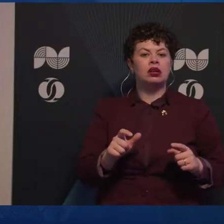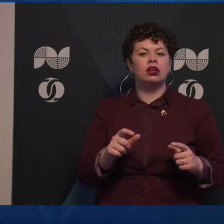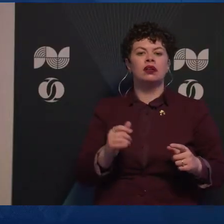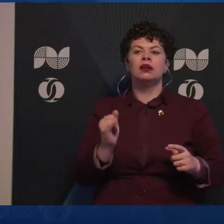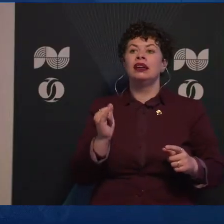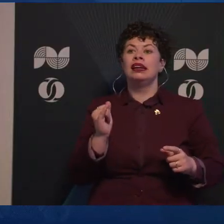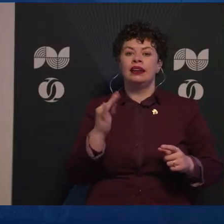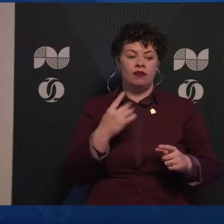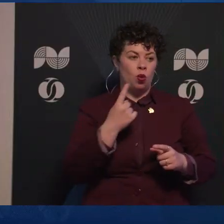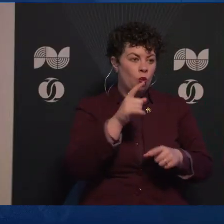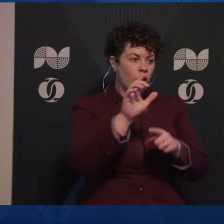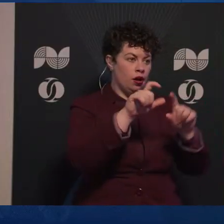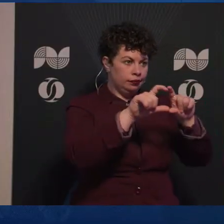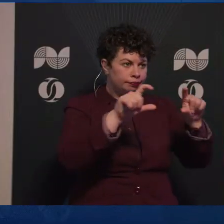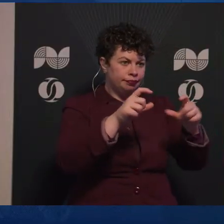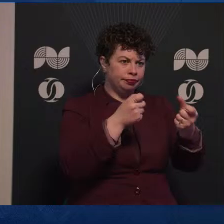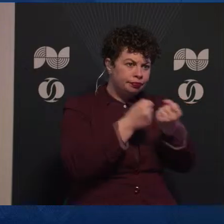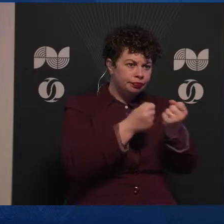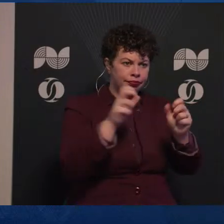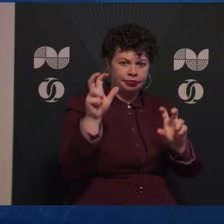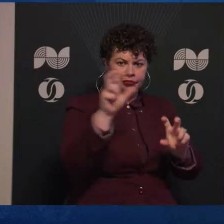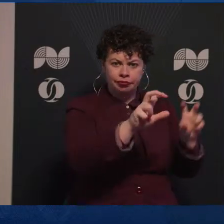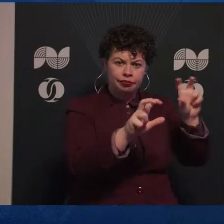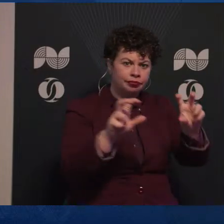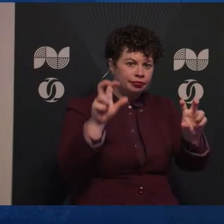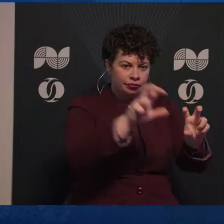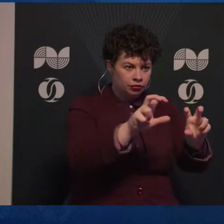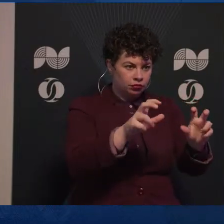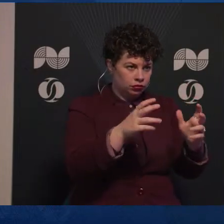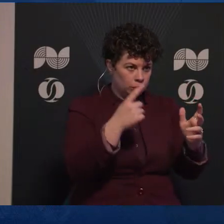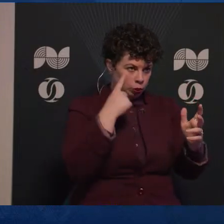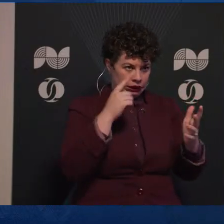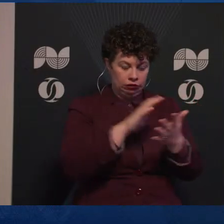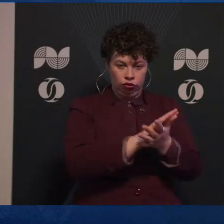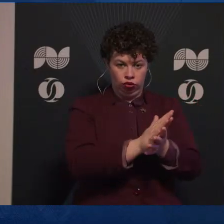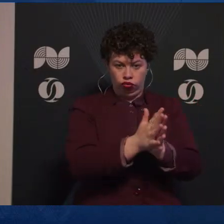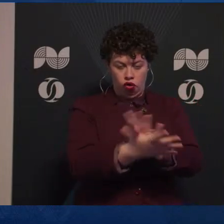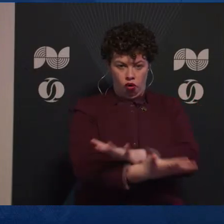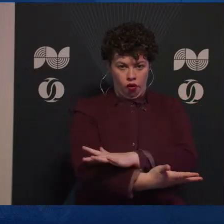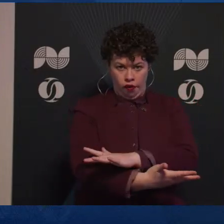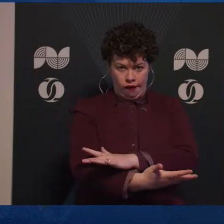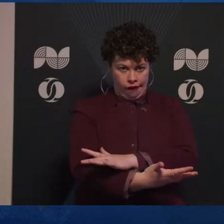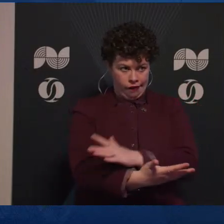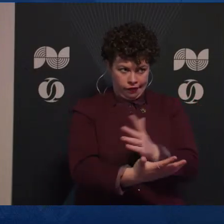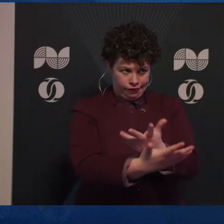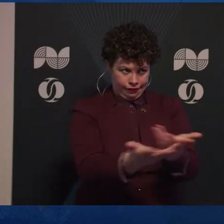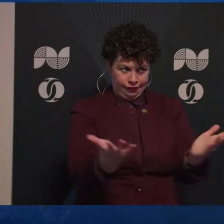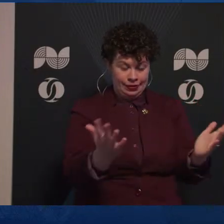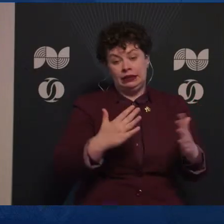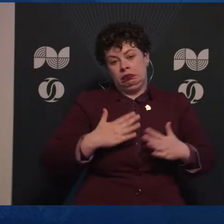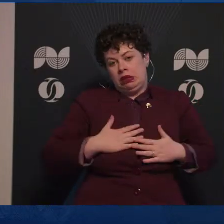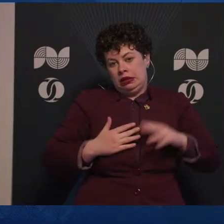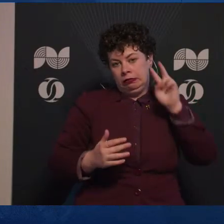a business segment, we almost destroy the industry. This is my point of view.